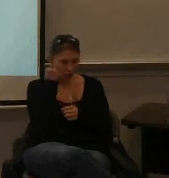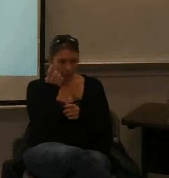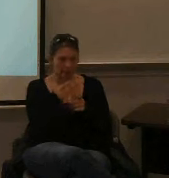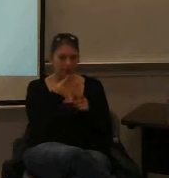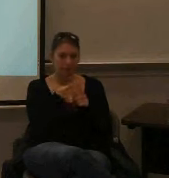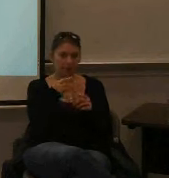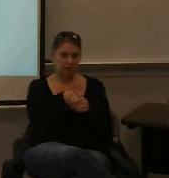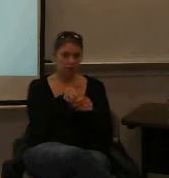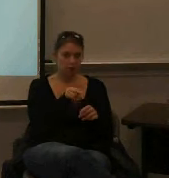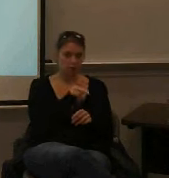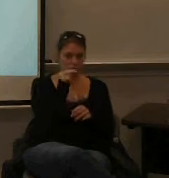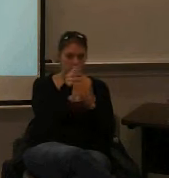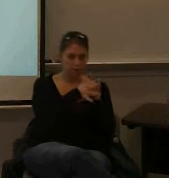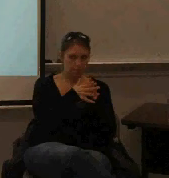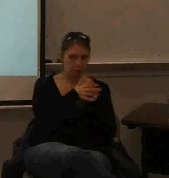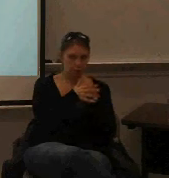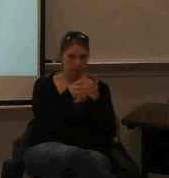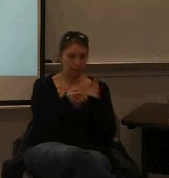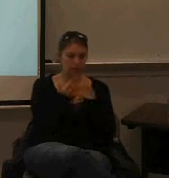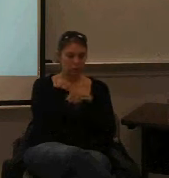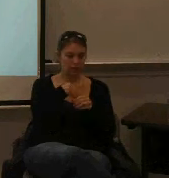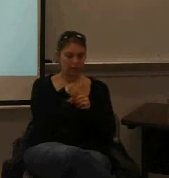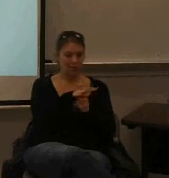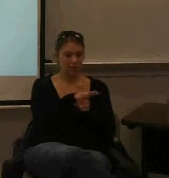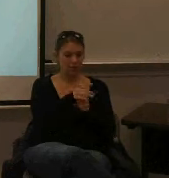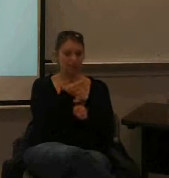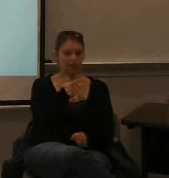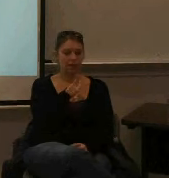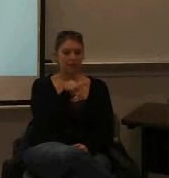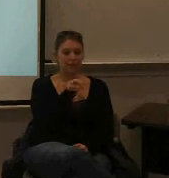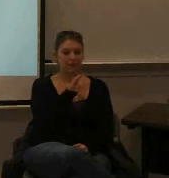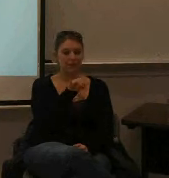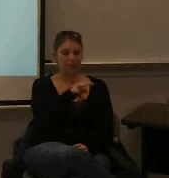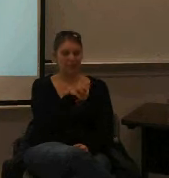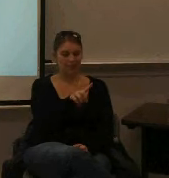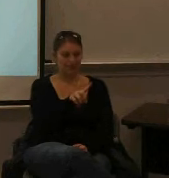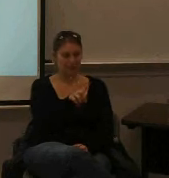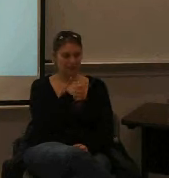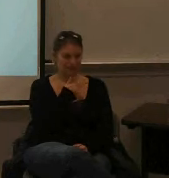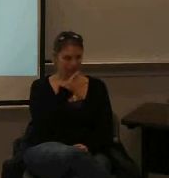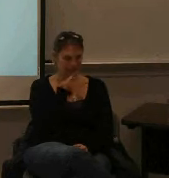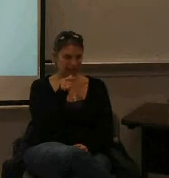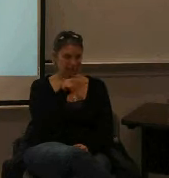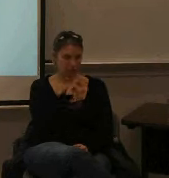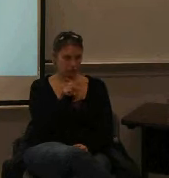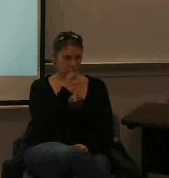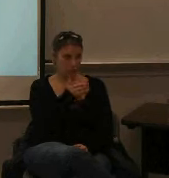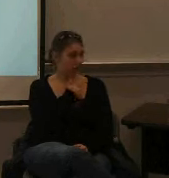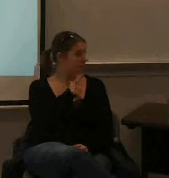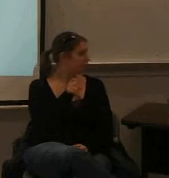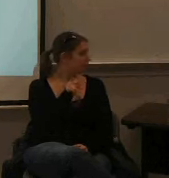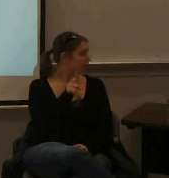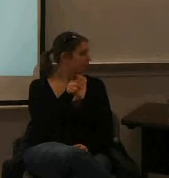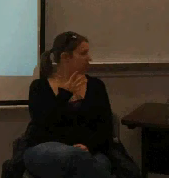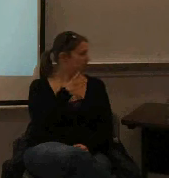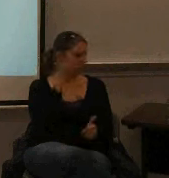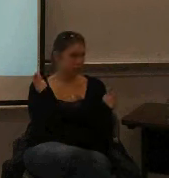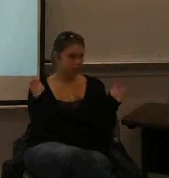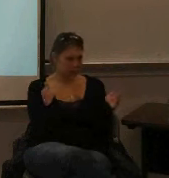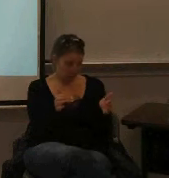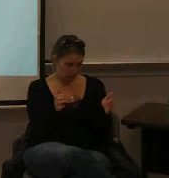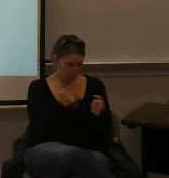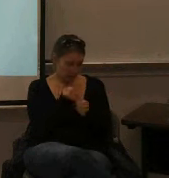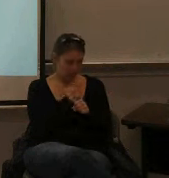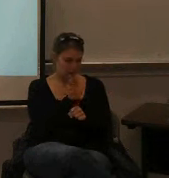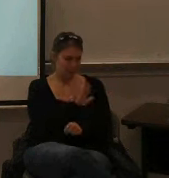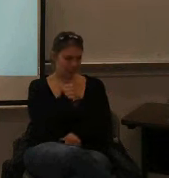in North America, were in areas that were glaciated and would have lakes that were fairly small, were